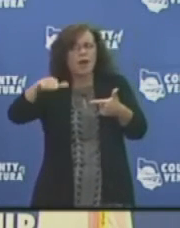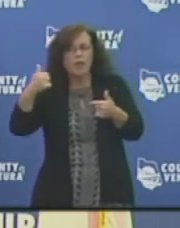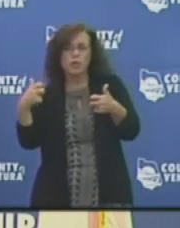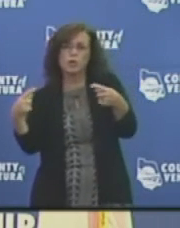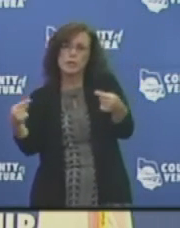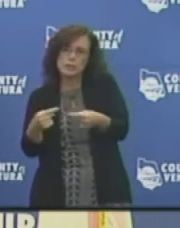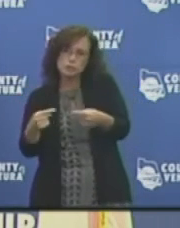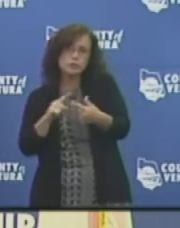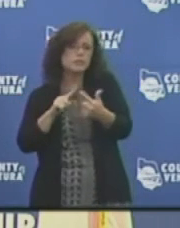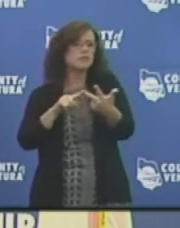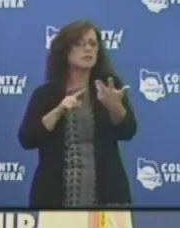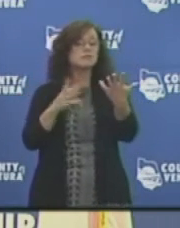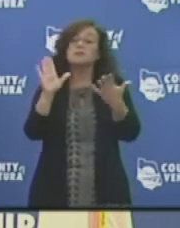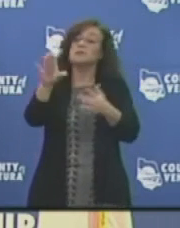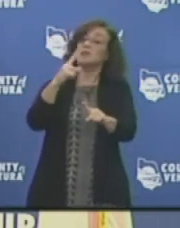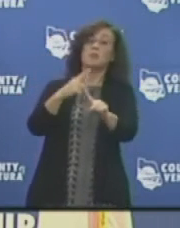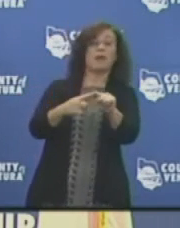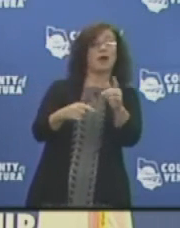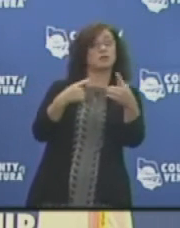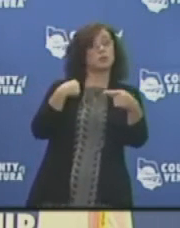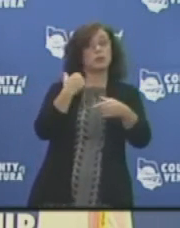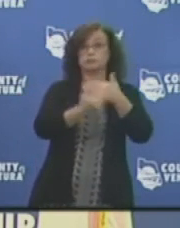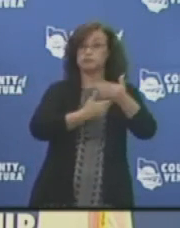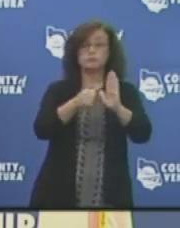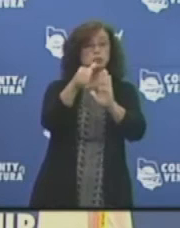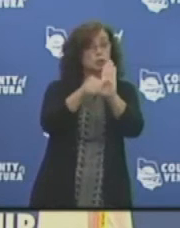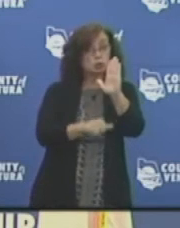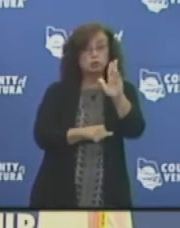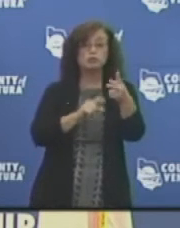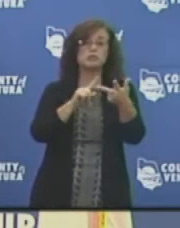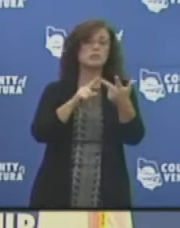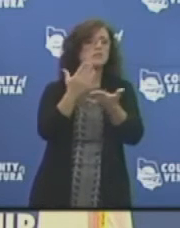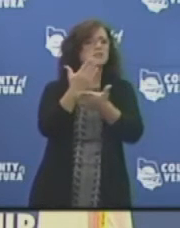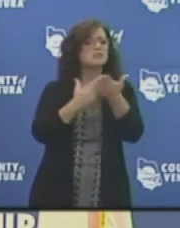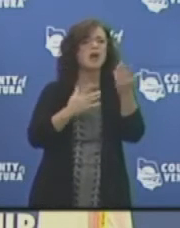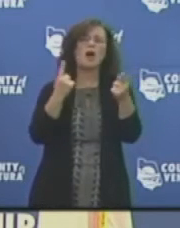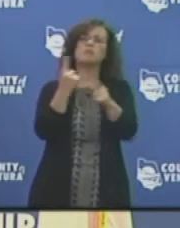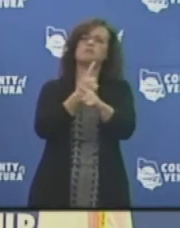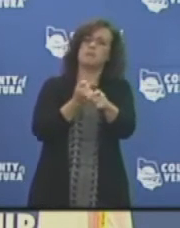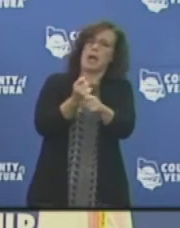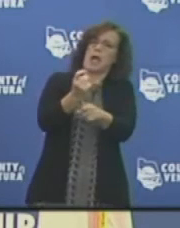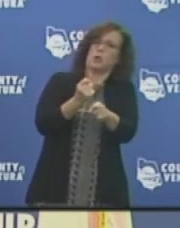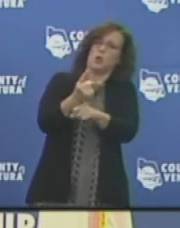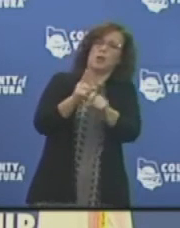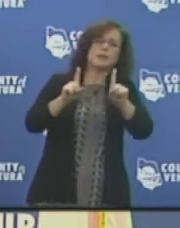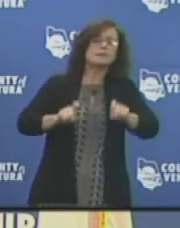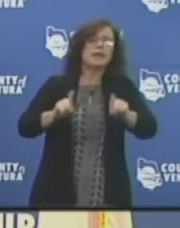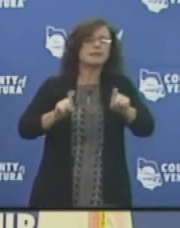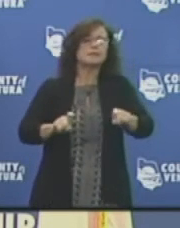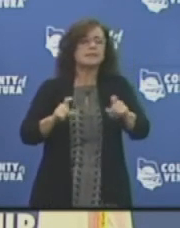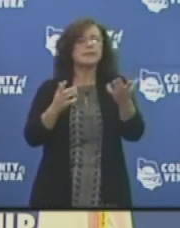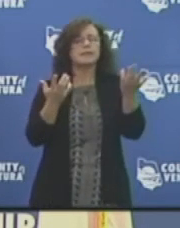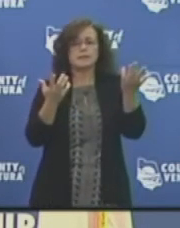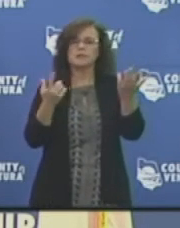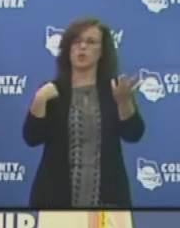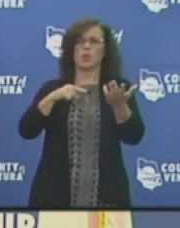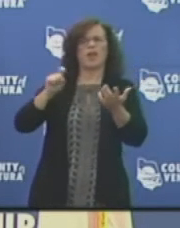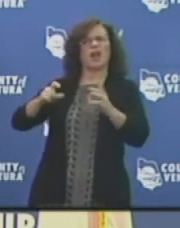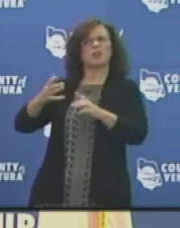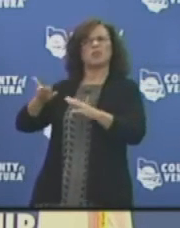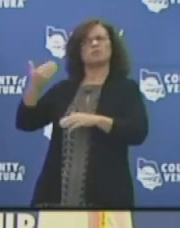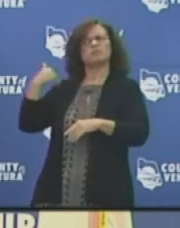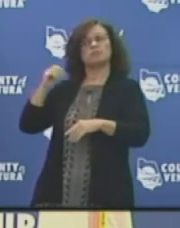surgery and diagnostic procedures that we had to put on hold during the early days of